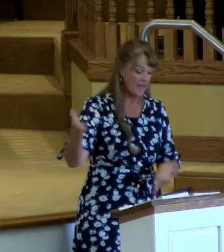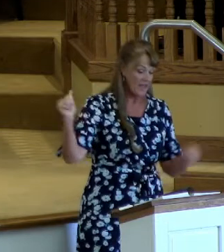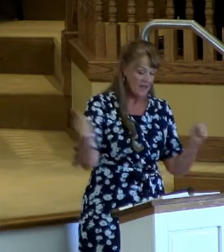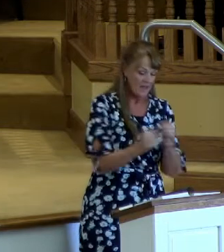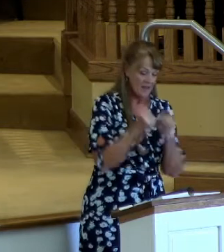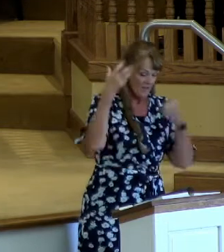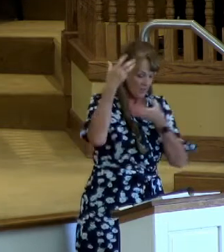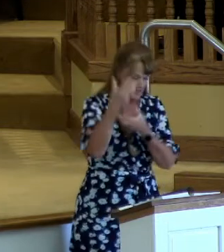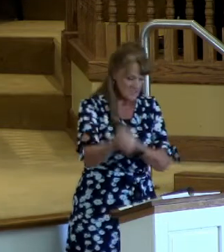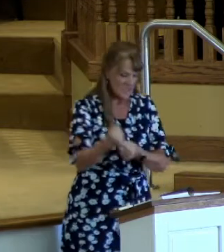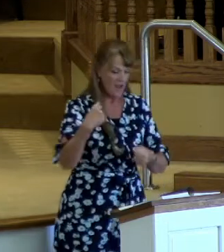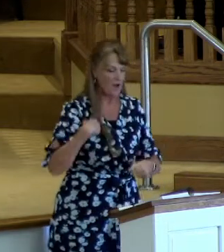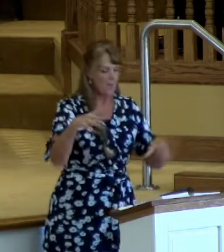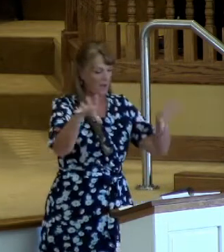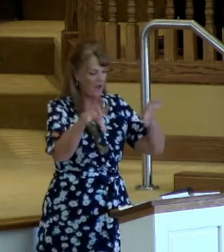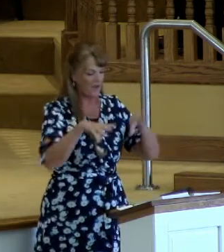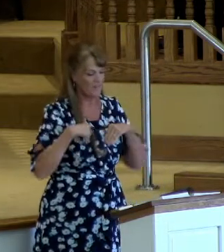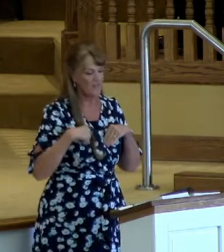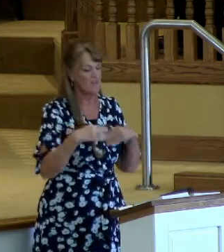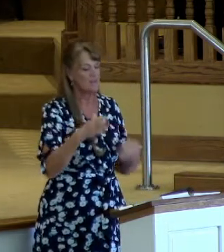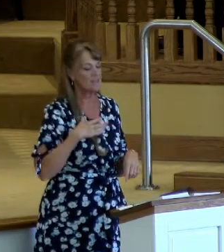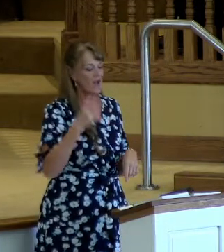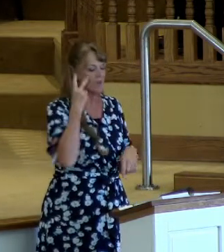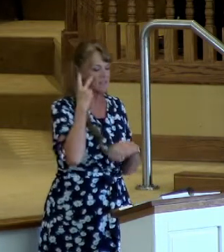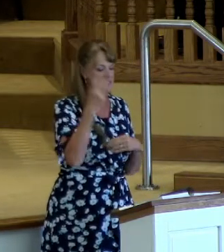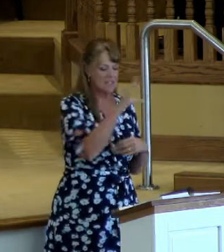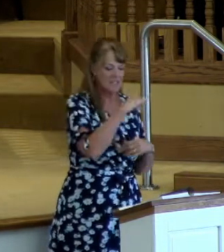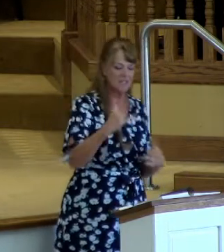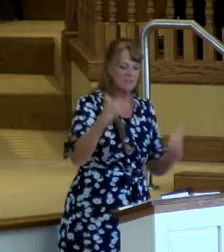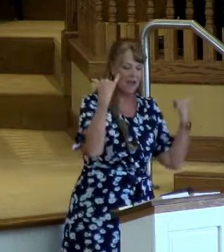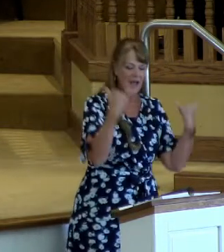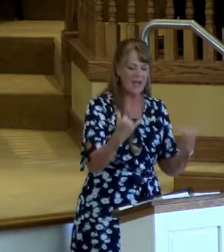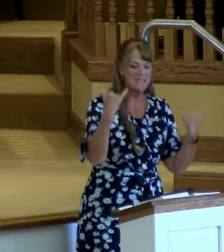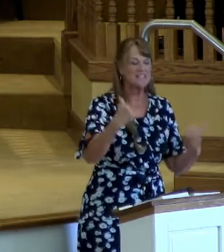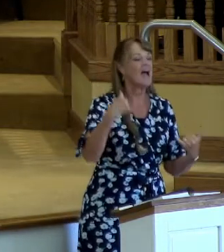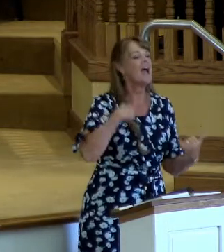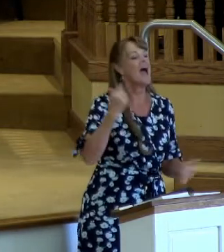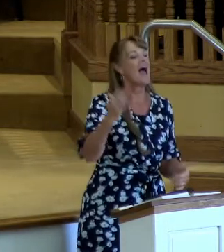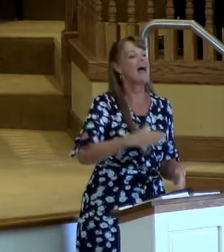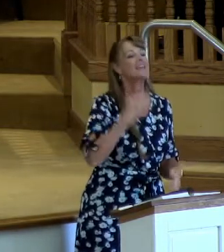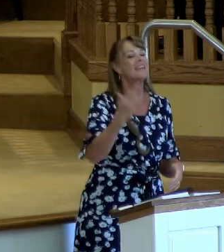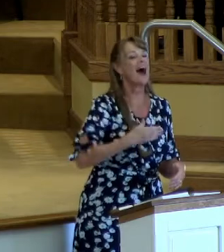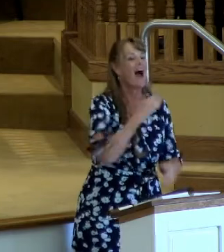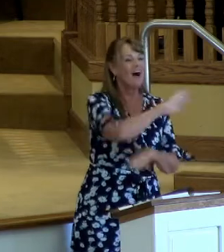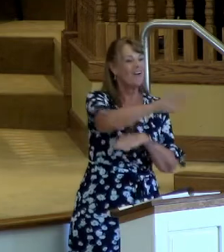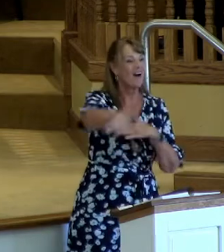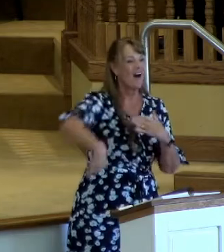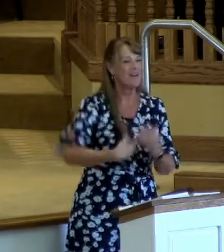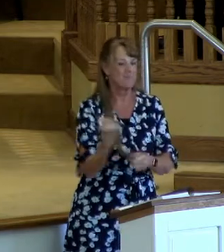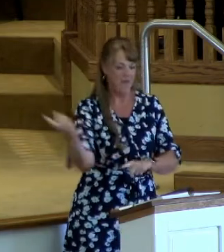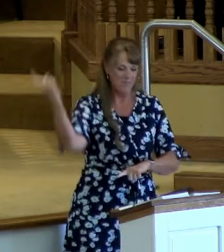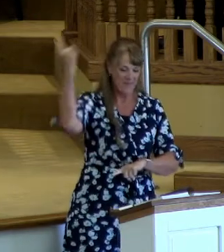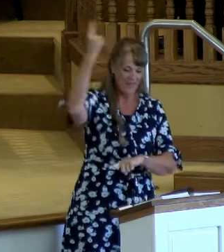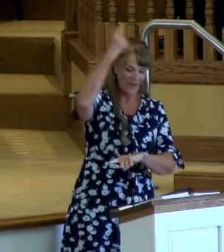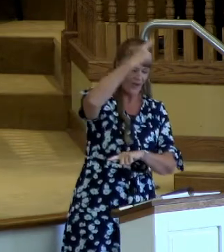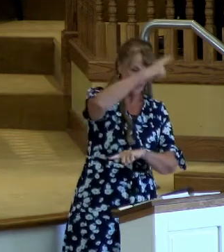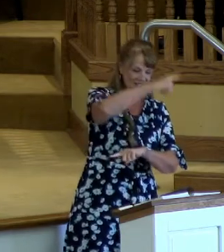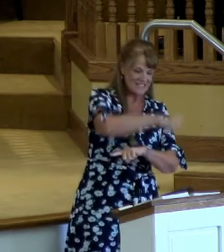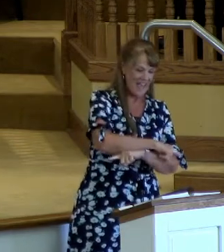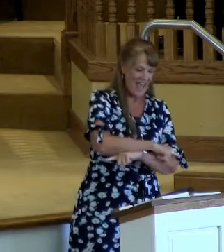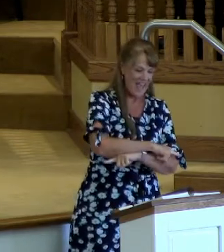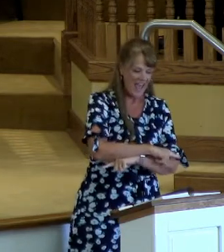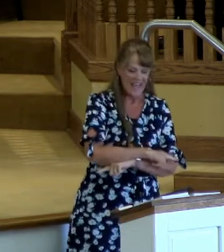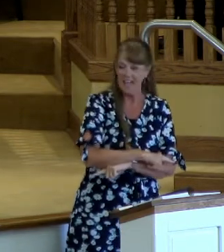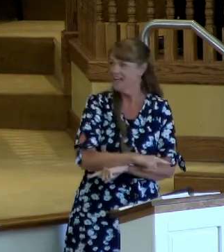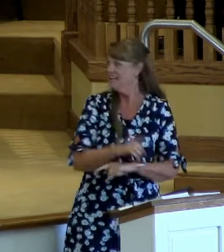away. It was there by faith I received my sight, and now I am happy all